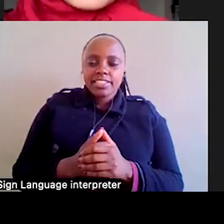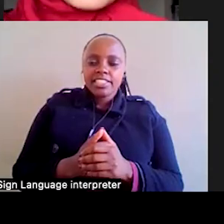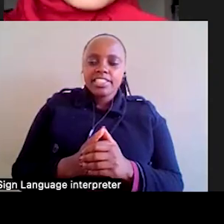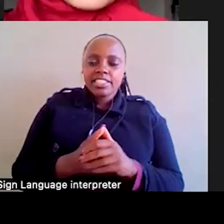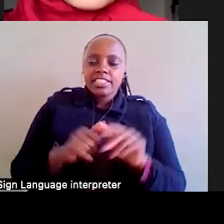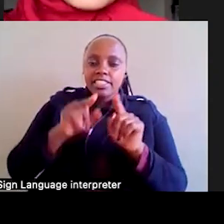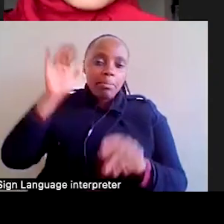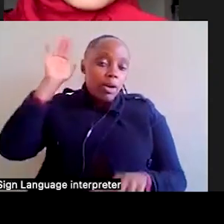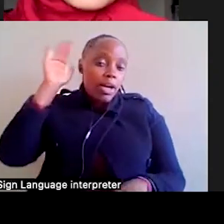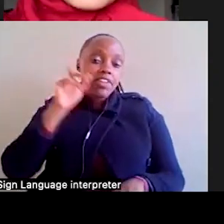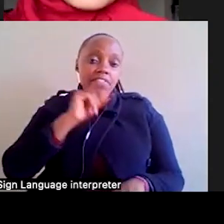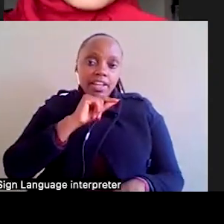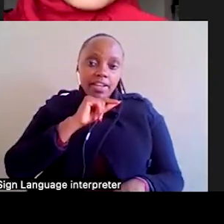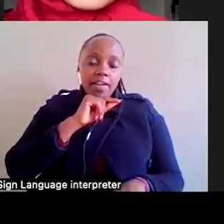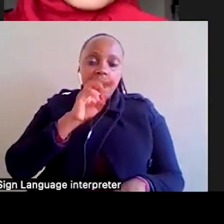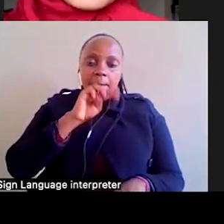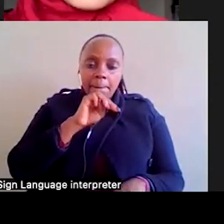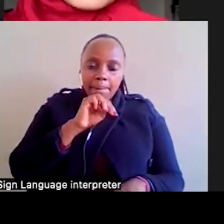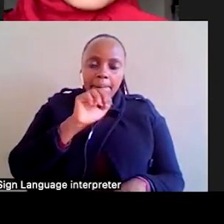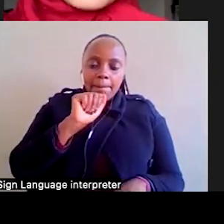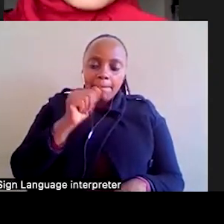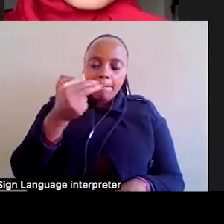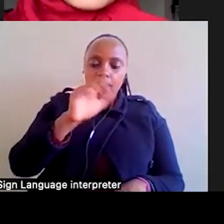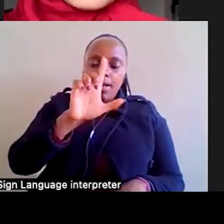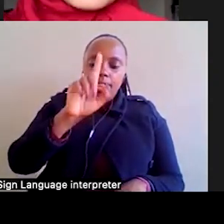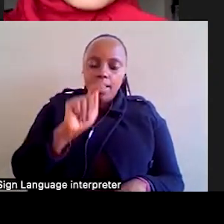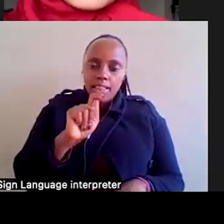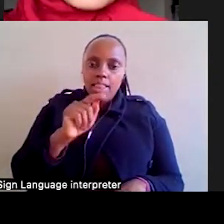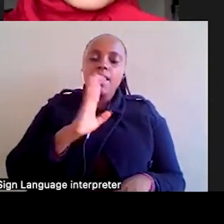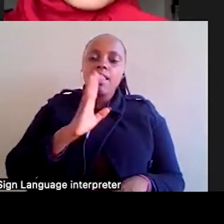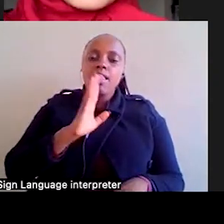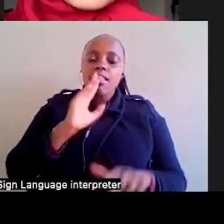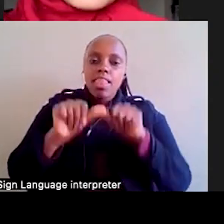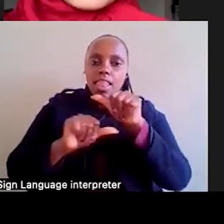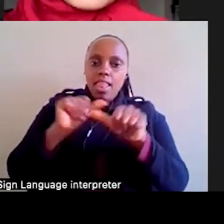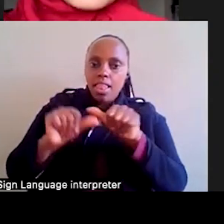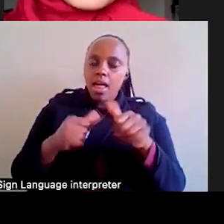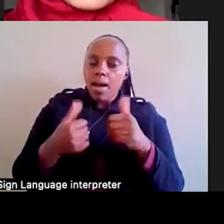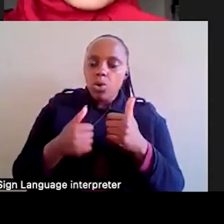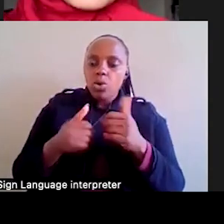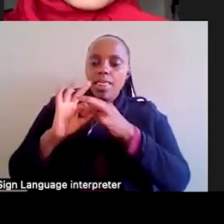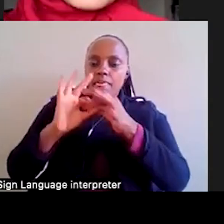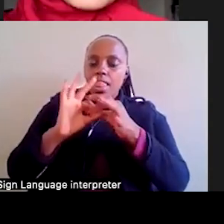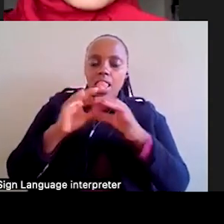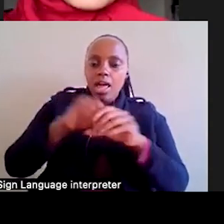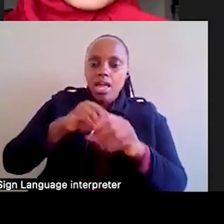had Marlet point to the fact that the alliance in